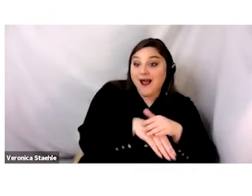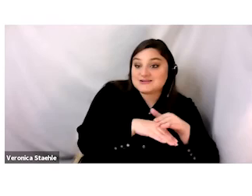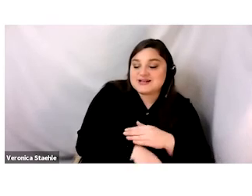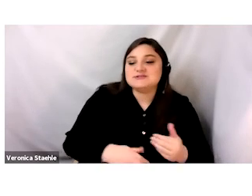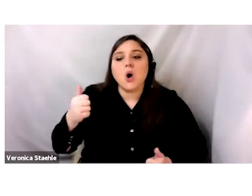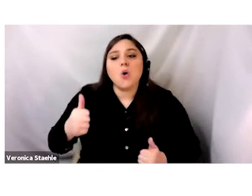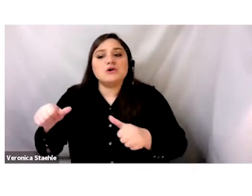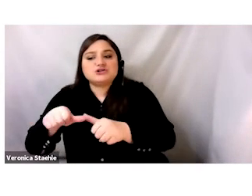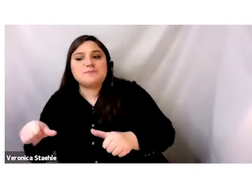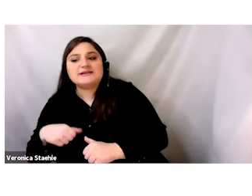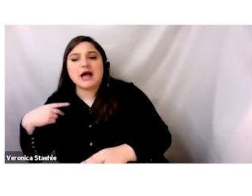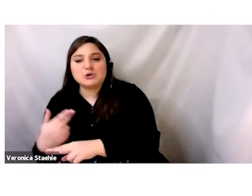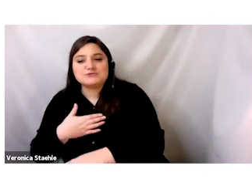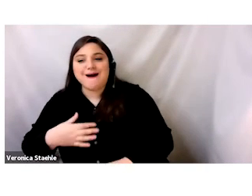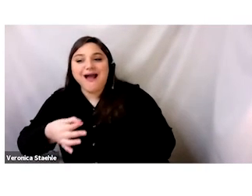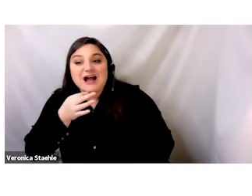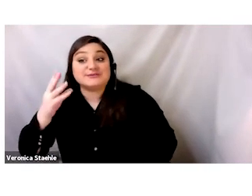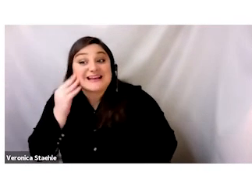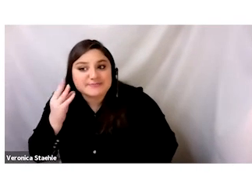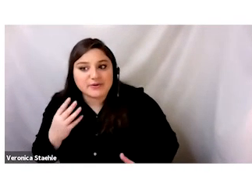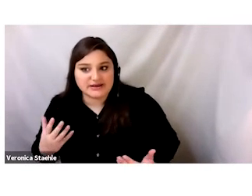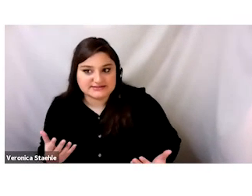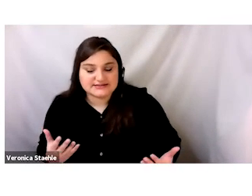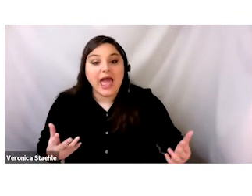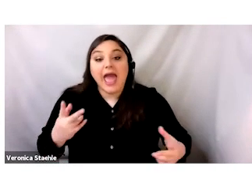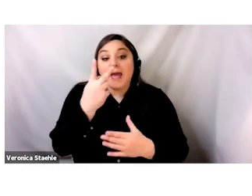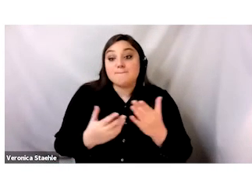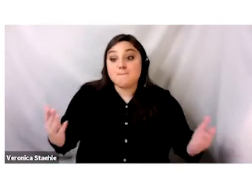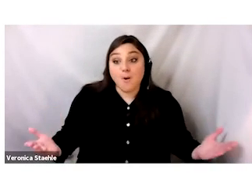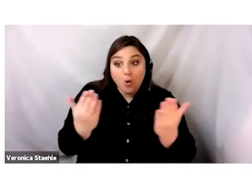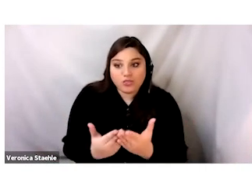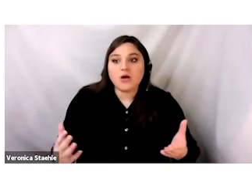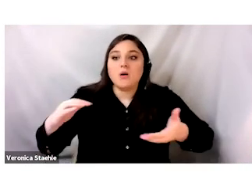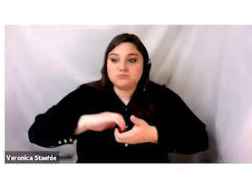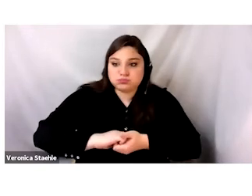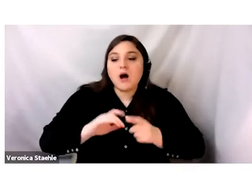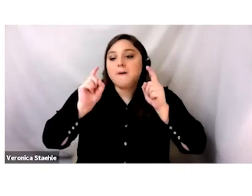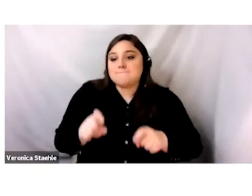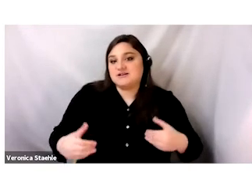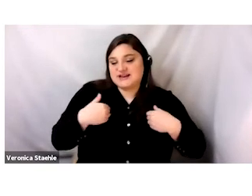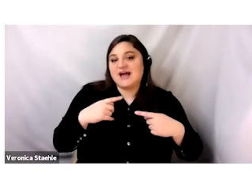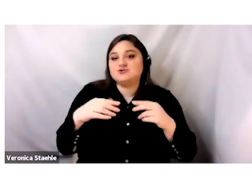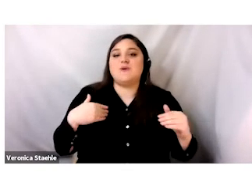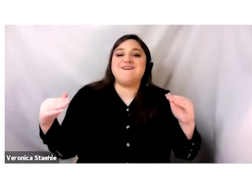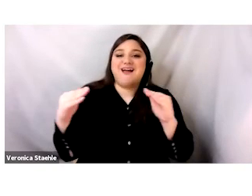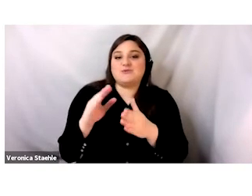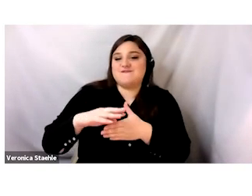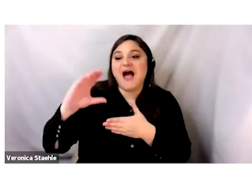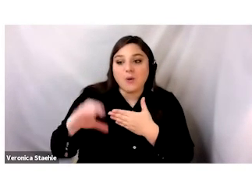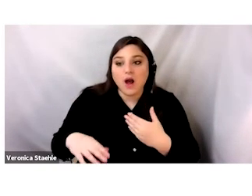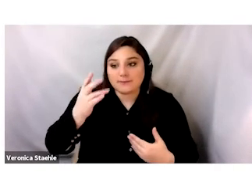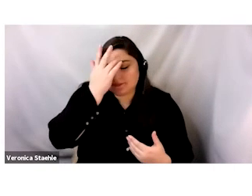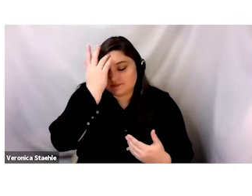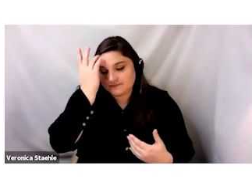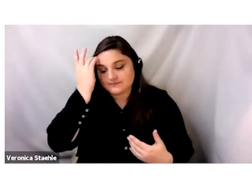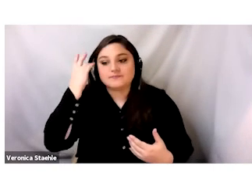expertise. Okay. And so you need both to actually have equitable outcomes. It's not one or the other. You need both to actually get us to